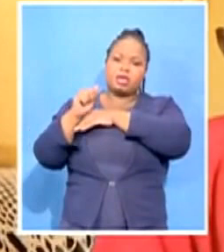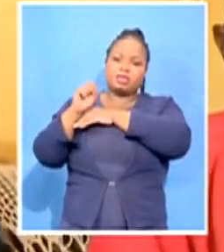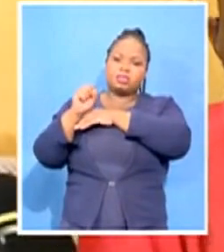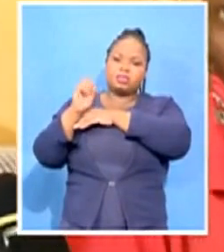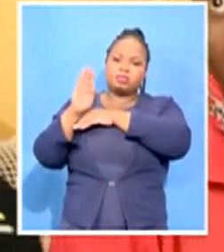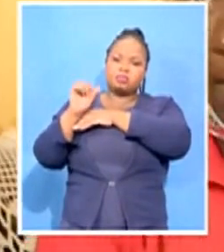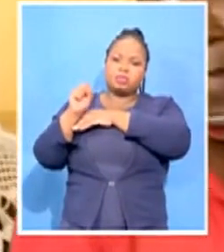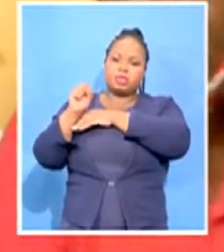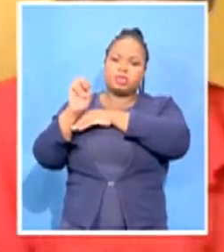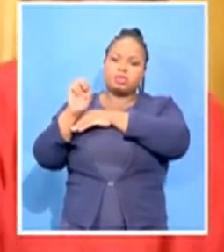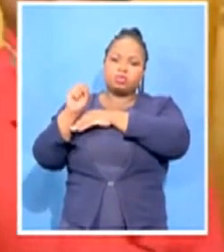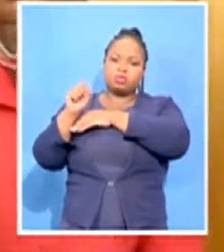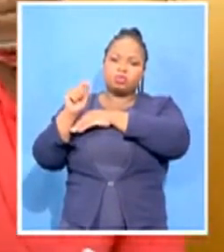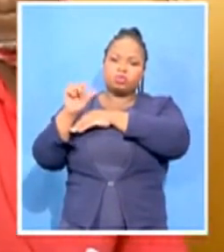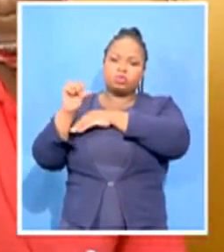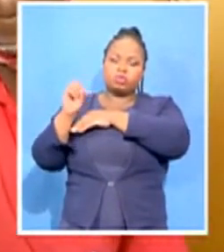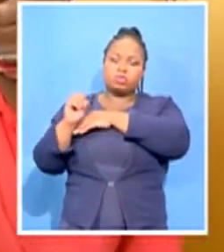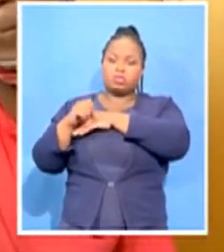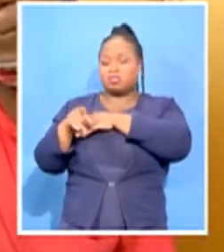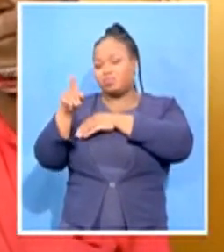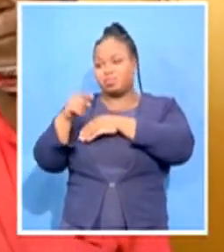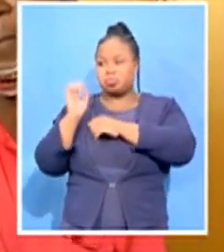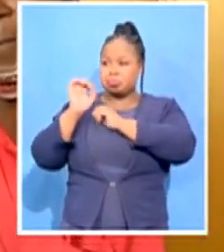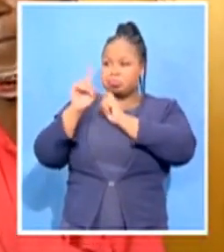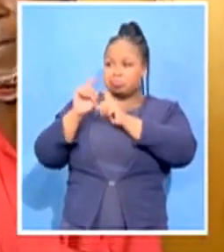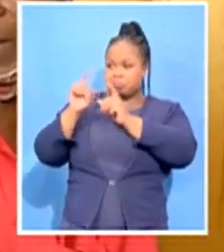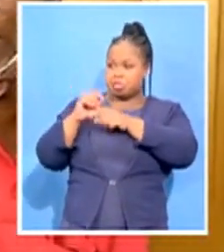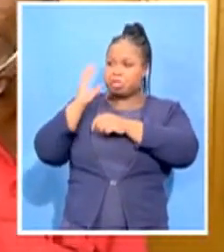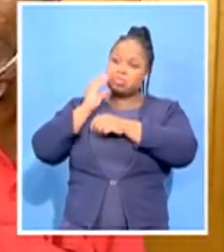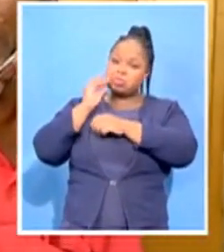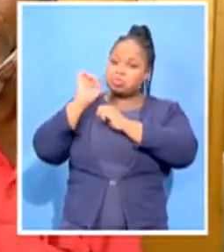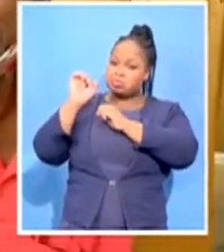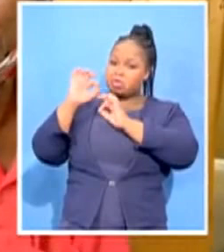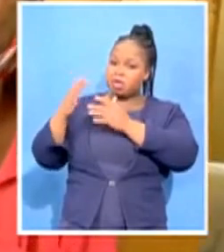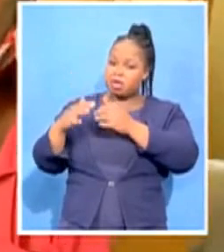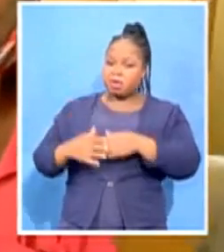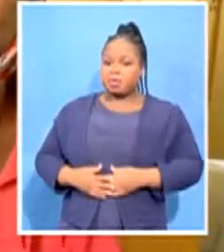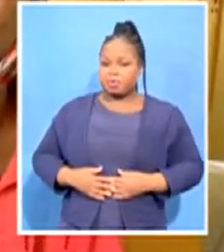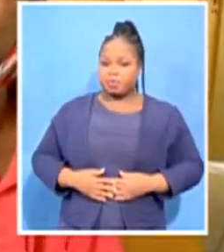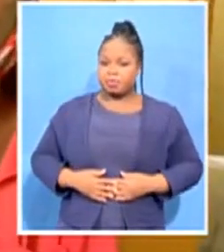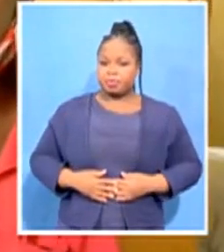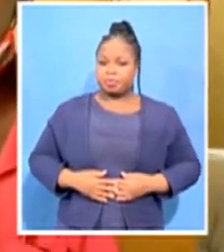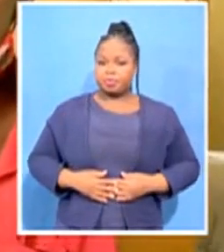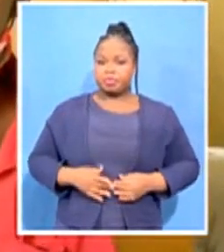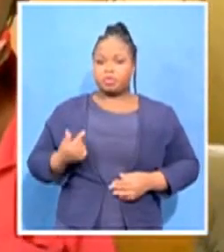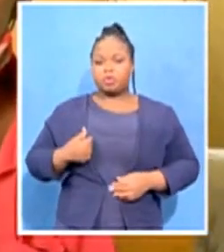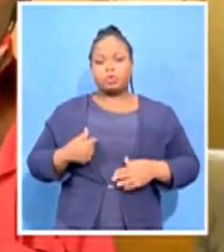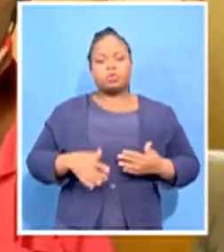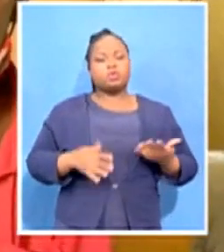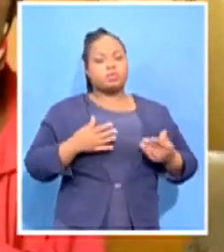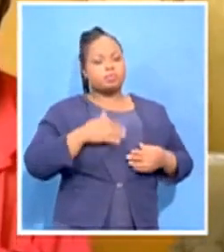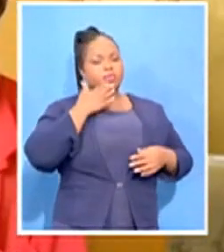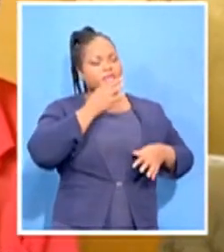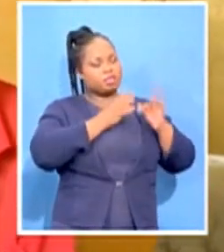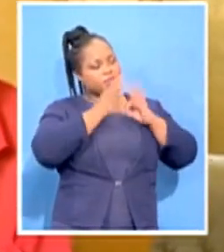has been. Mr Sassana, just tell us, how is your health affected by this asbestos roof? I've been living here